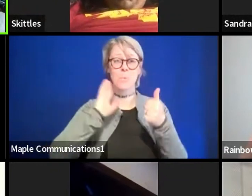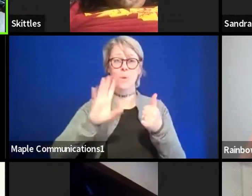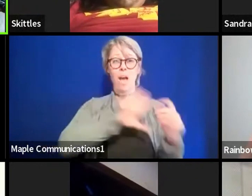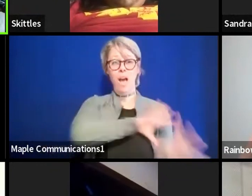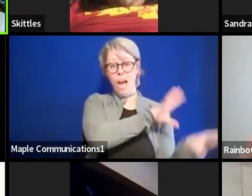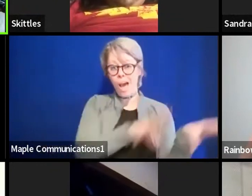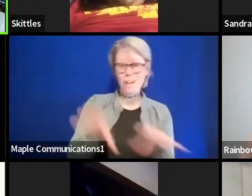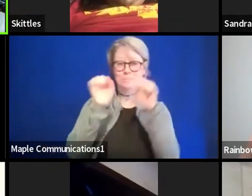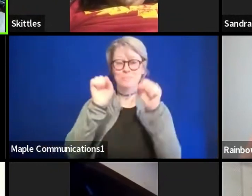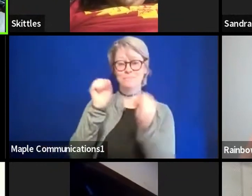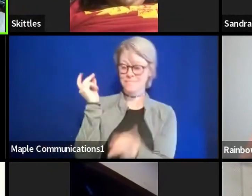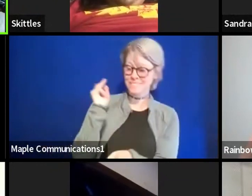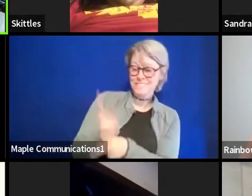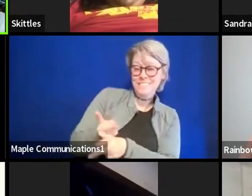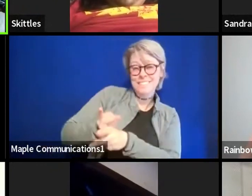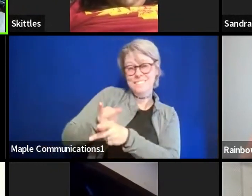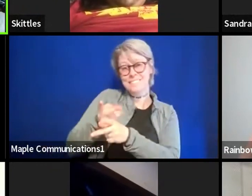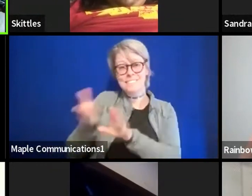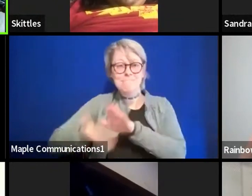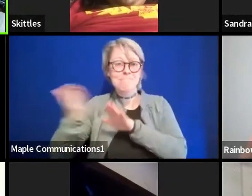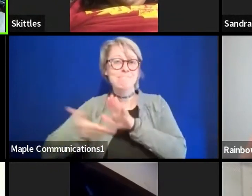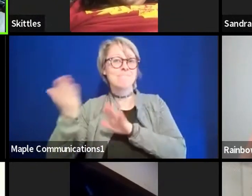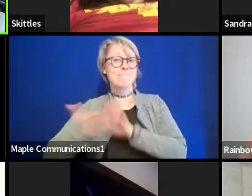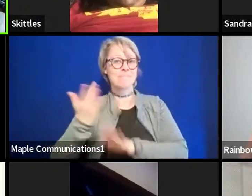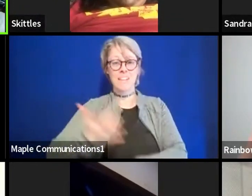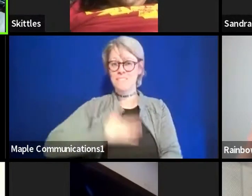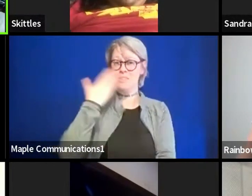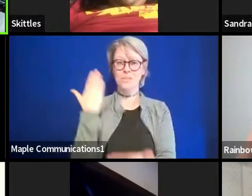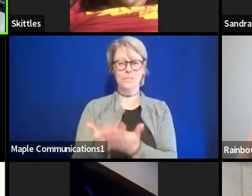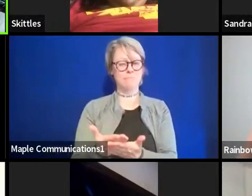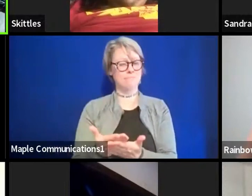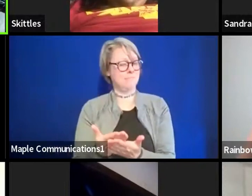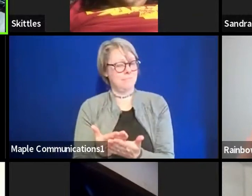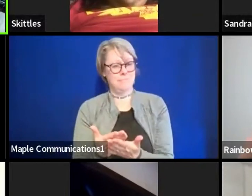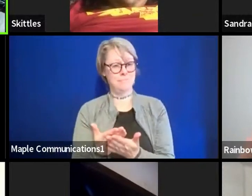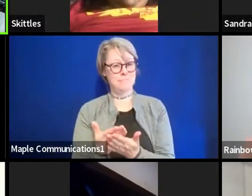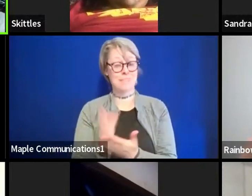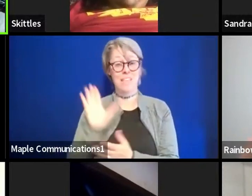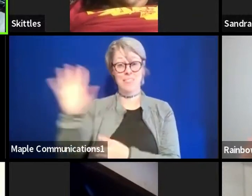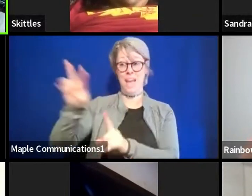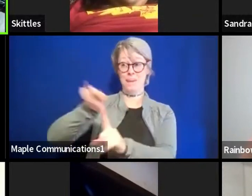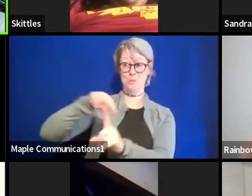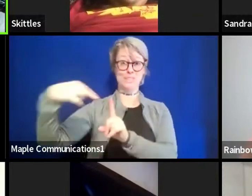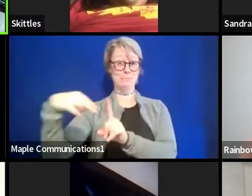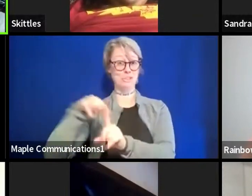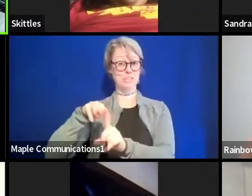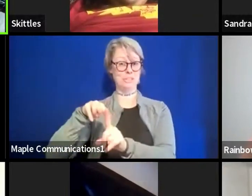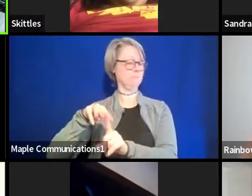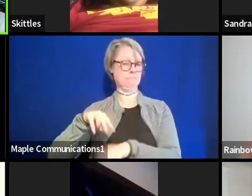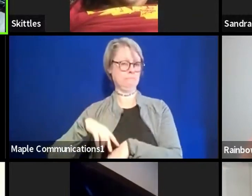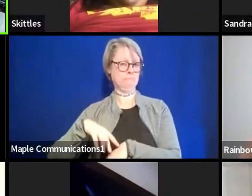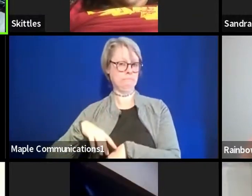armor to rescue us from the brink of death, not push us over the edge. So